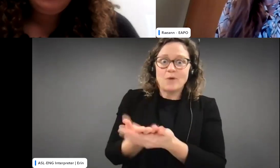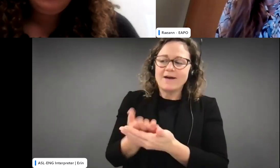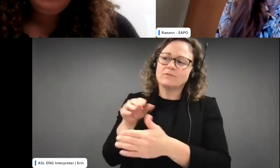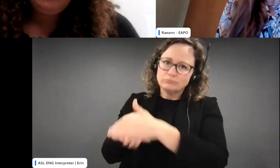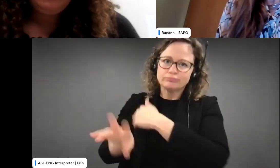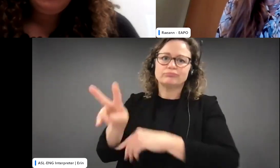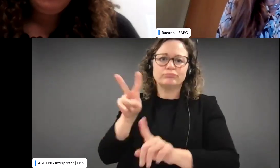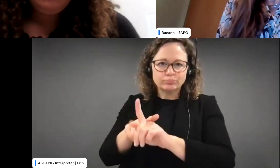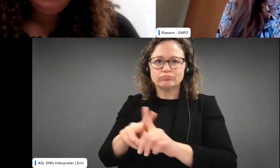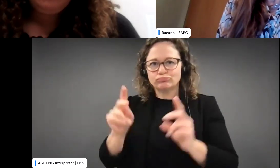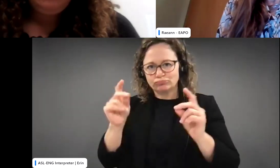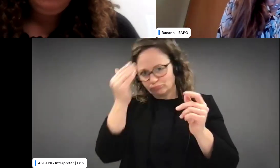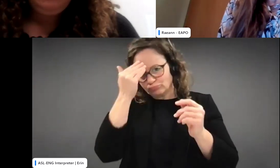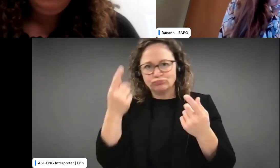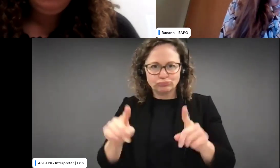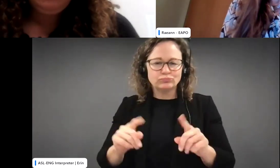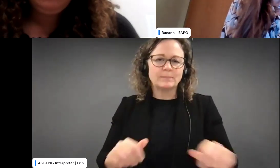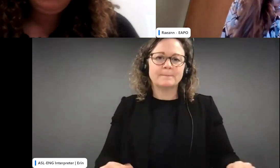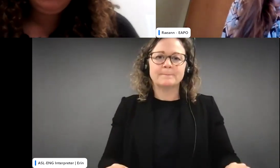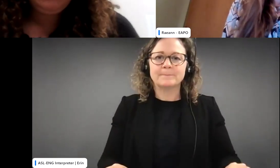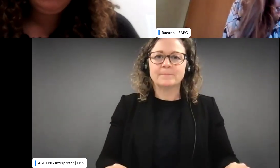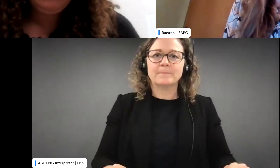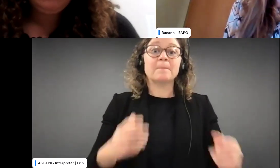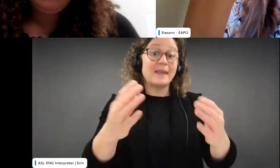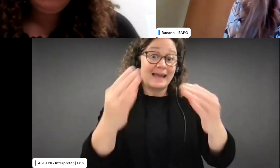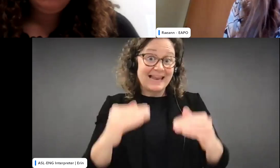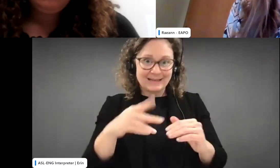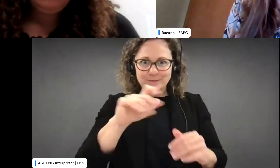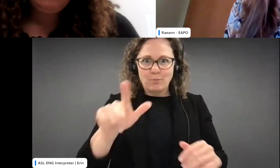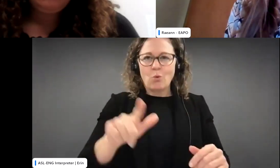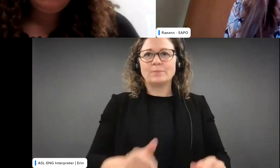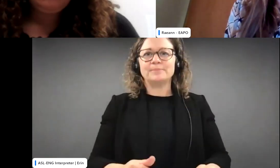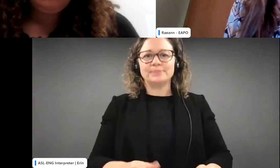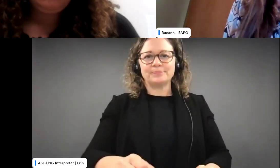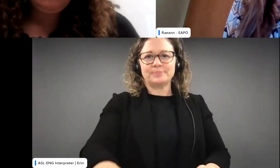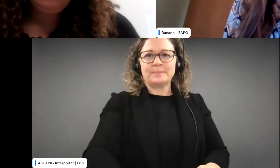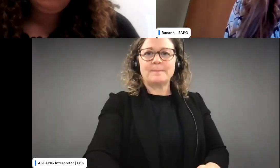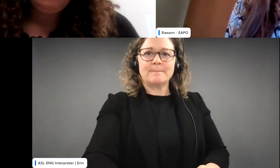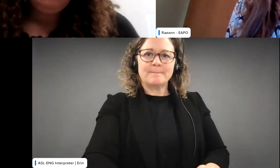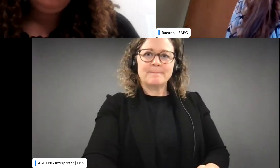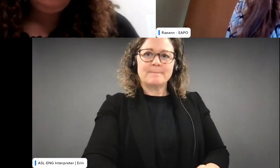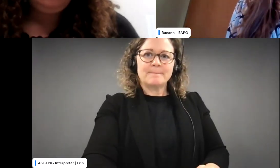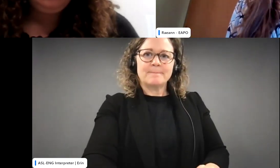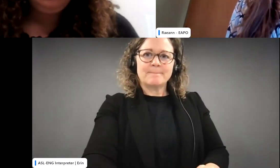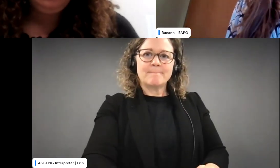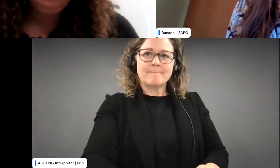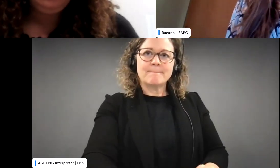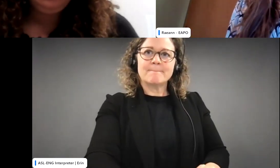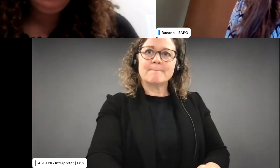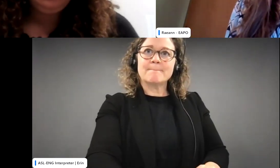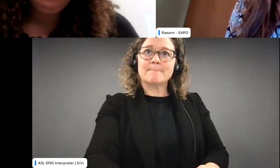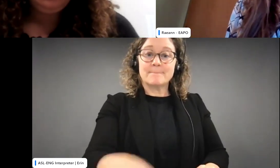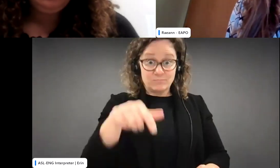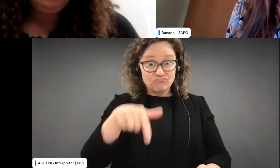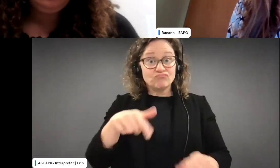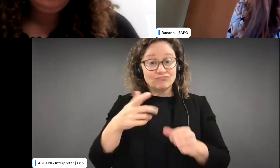the if people would use this information as they go forward in terms of their banking. I think one thing that